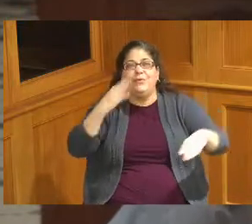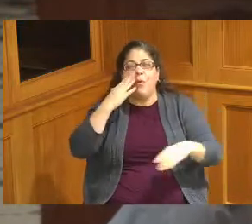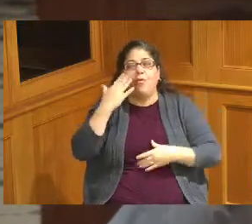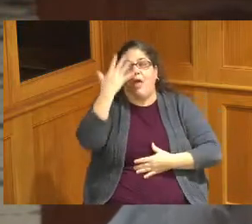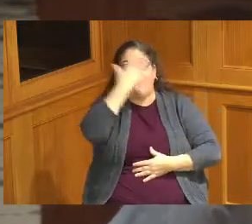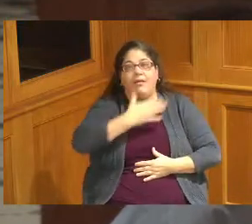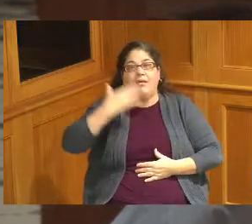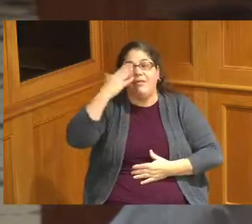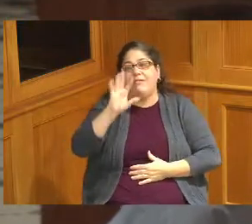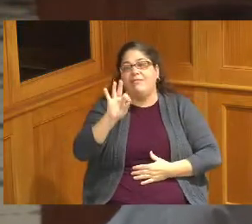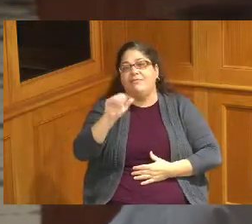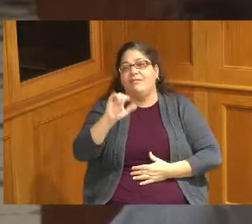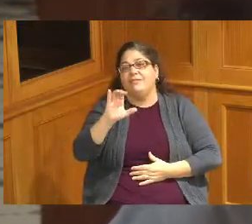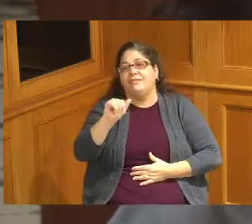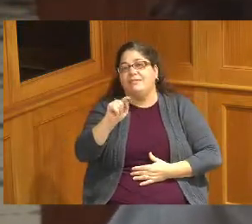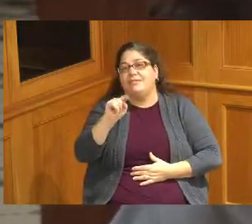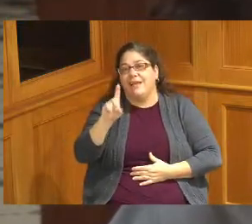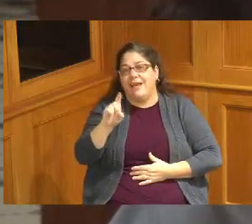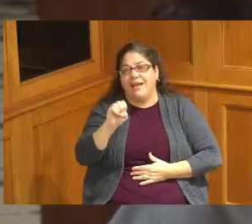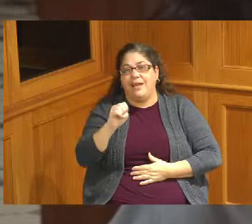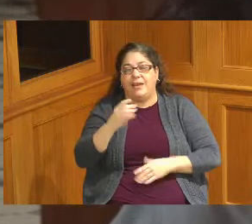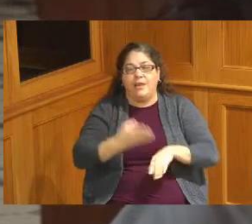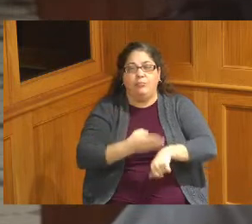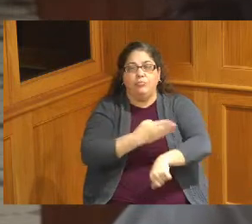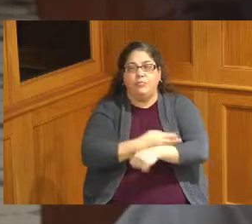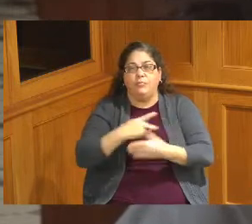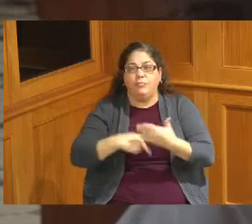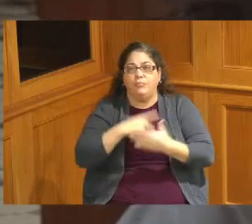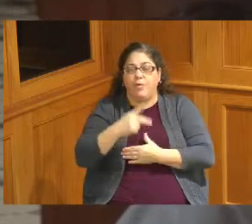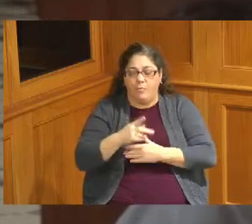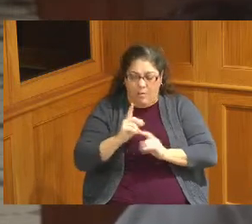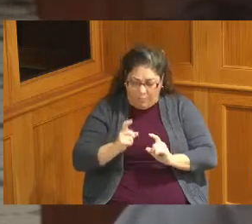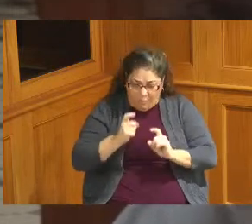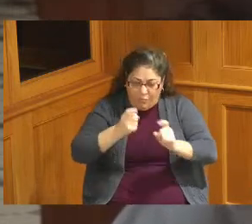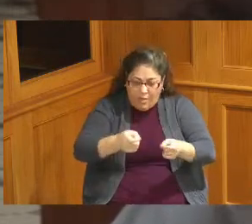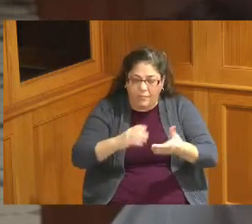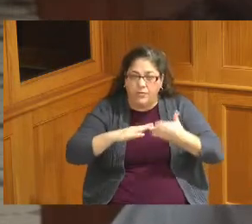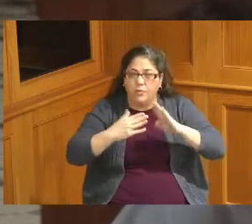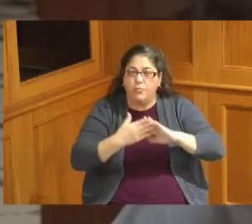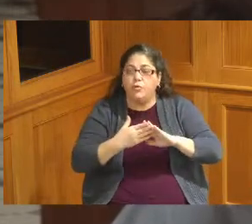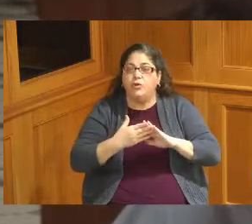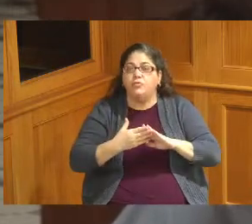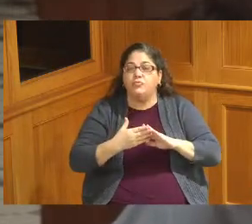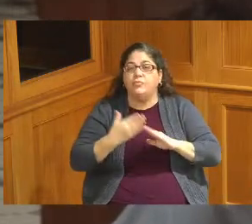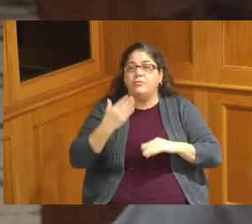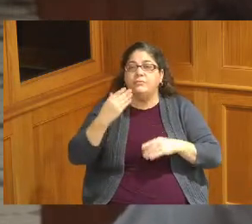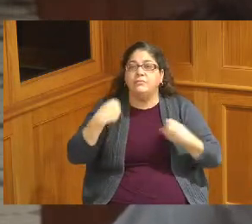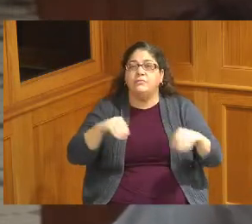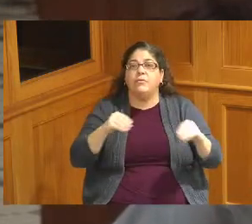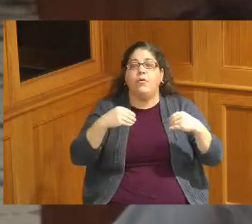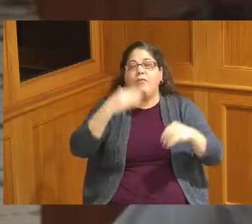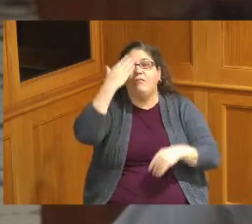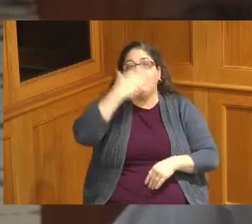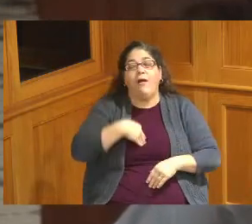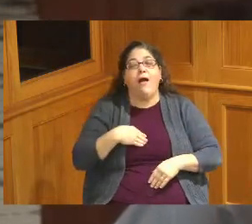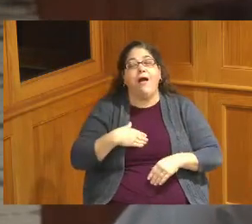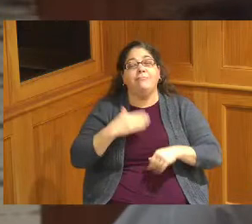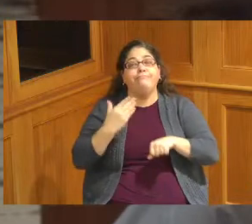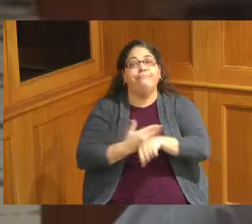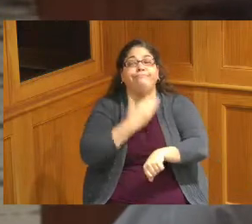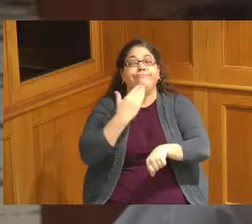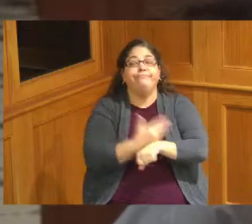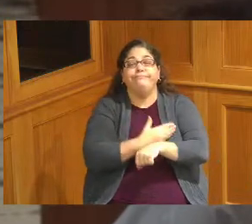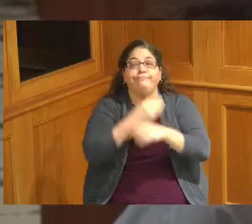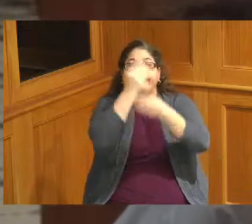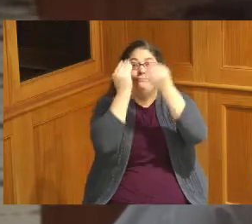program is another way to look at this program, where we would provide a grant to a community to administer that to their small businesses. We've